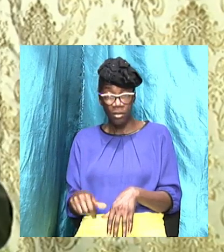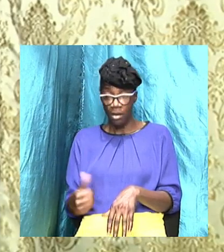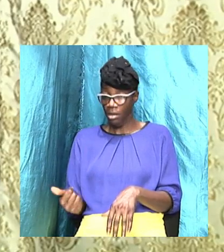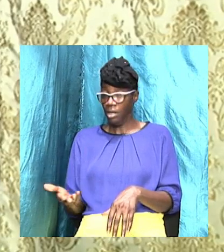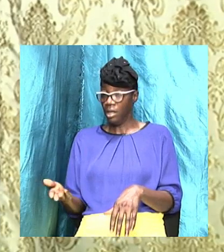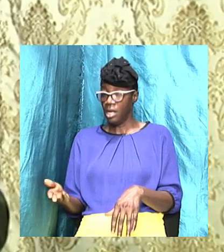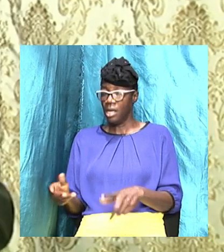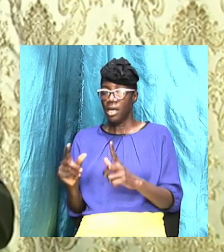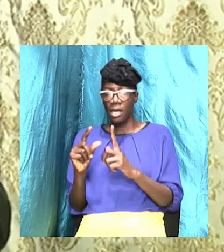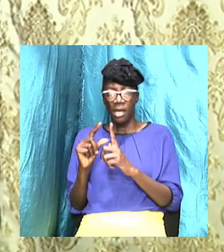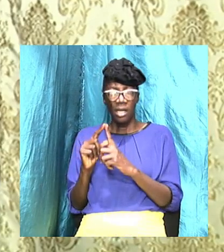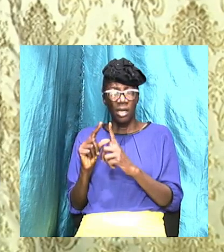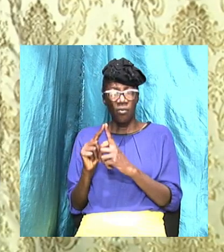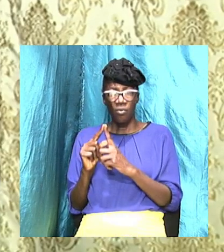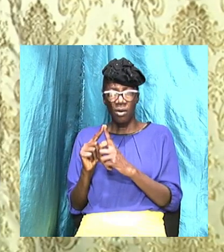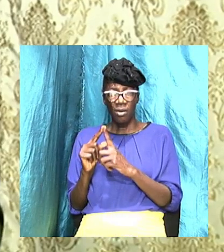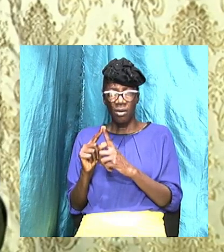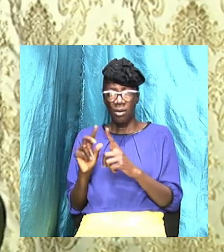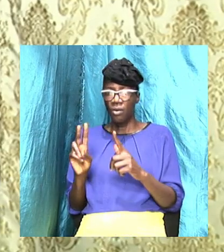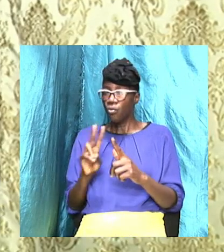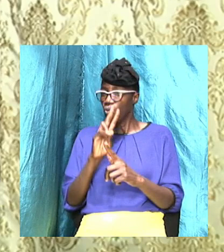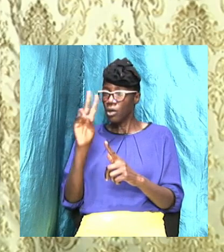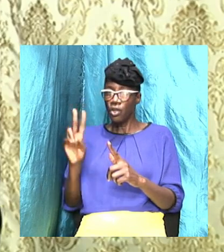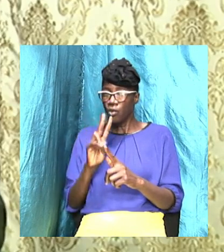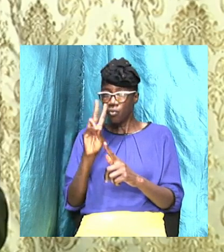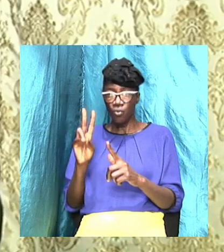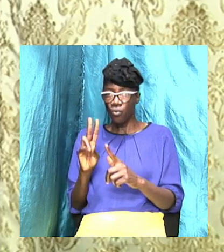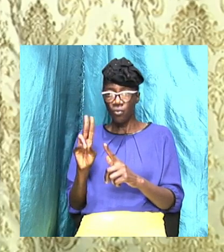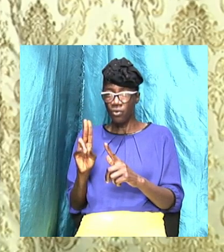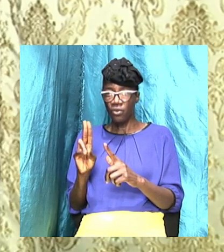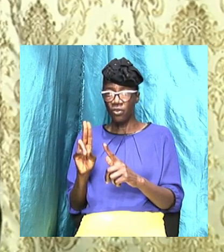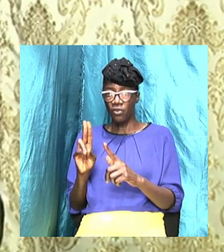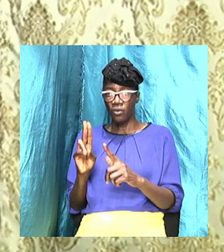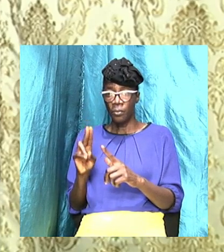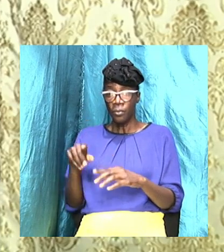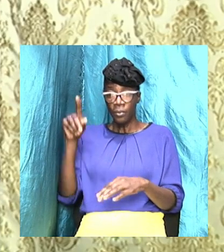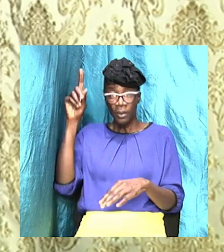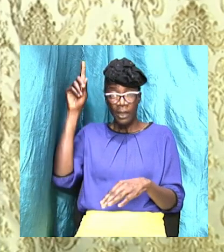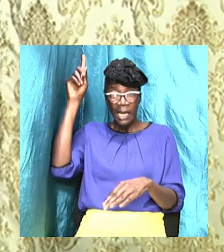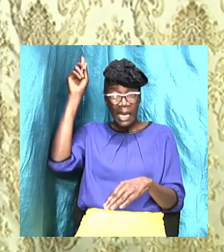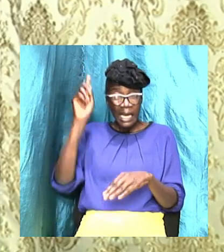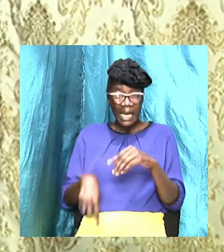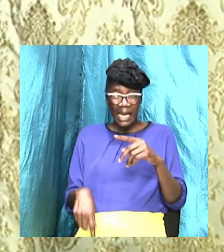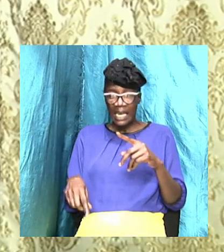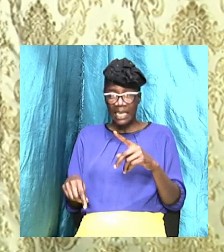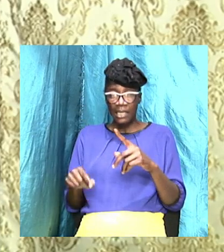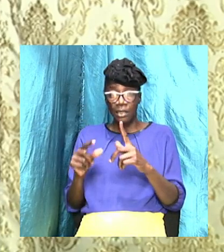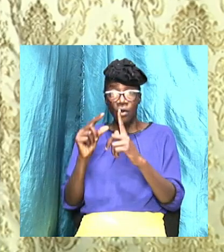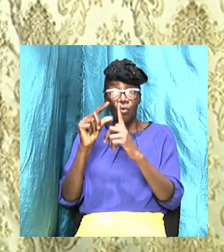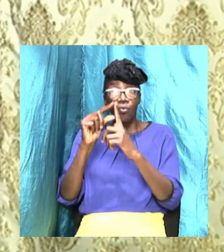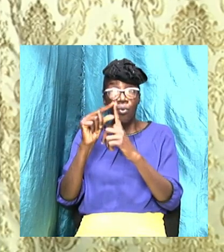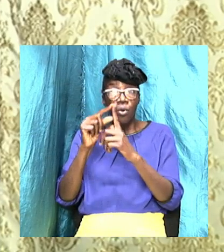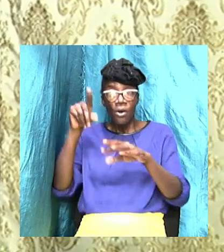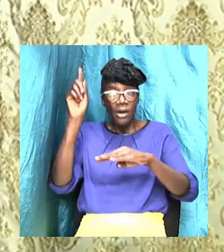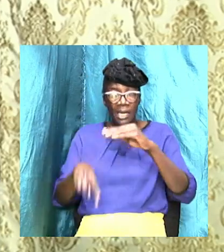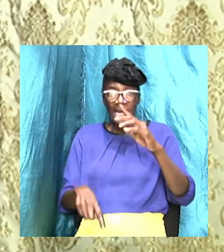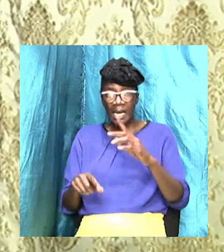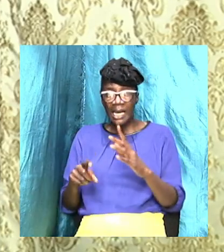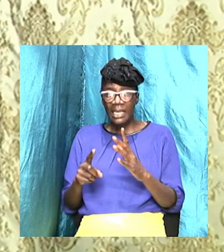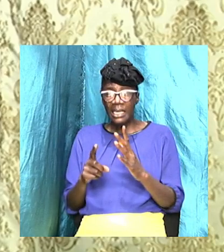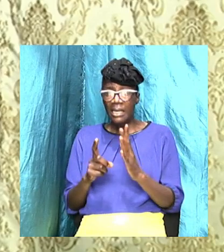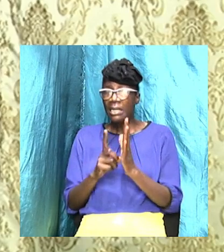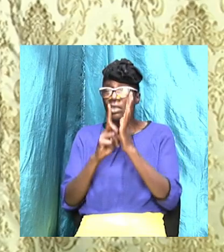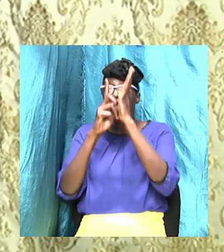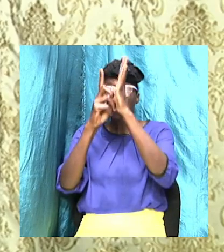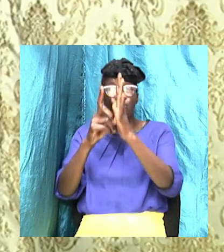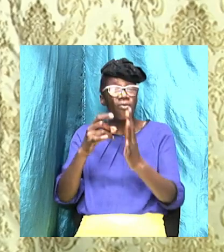The word, we use a word to describe, but look here, the words cannot describe it. This, if we